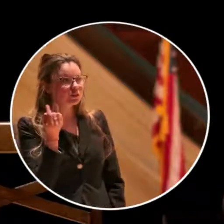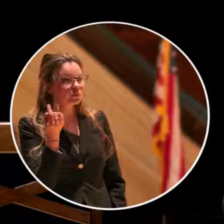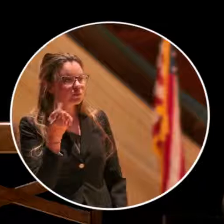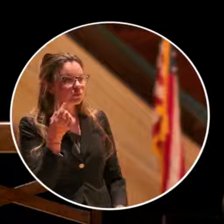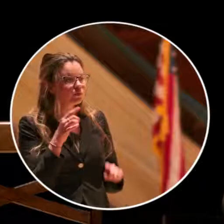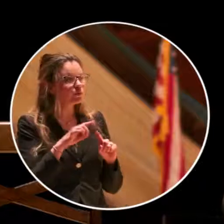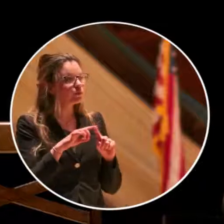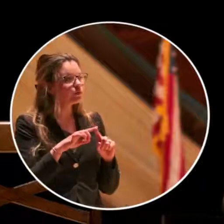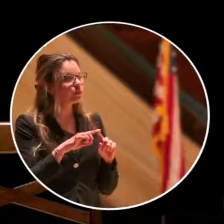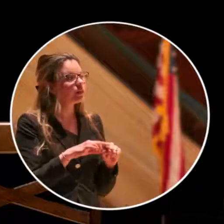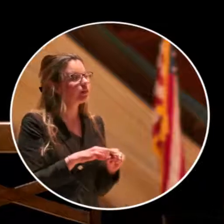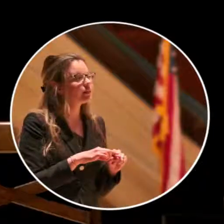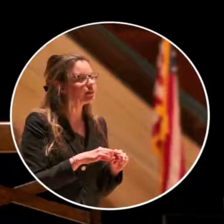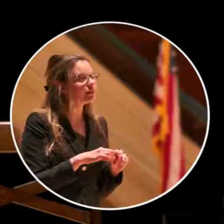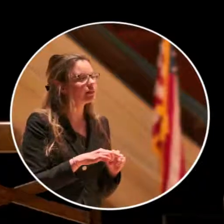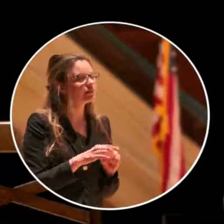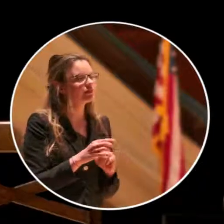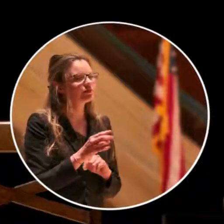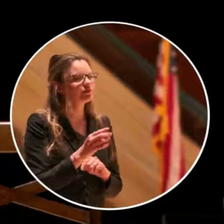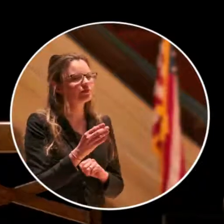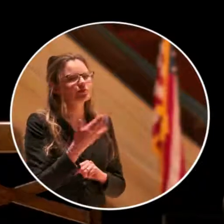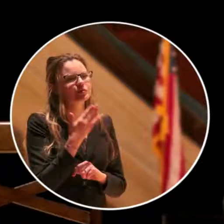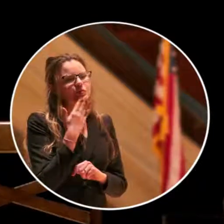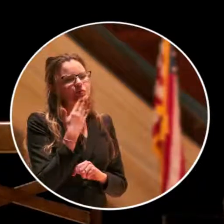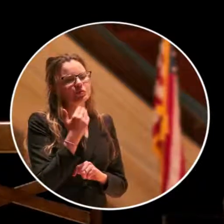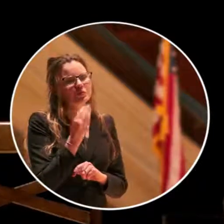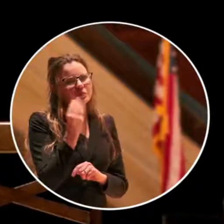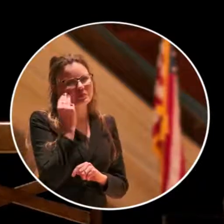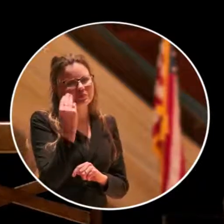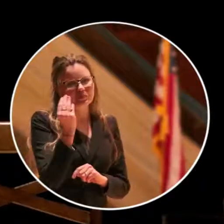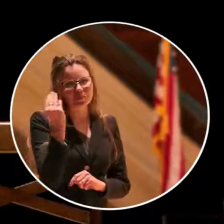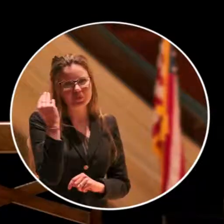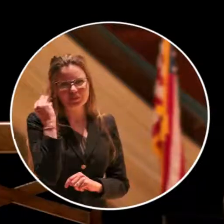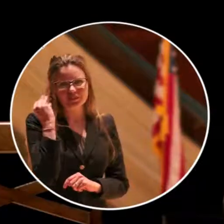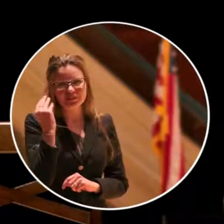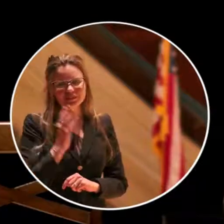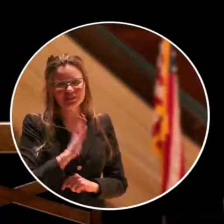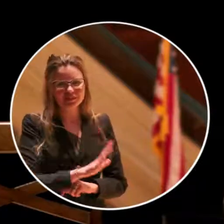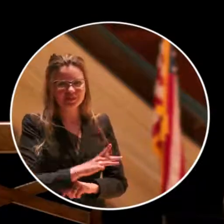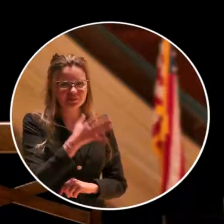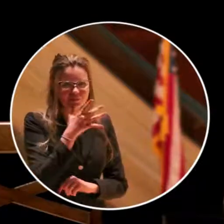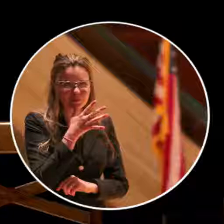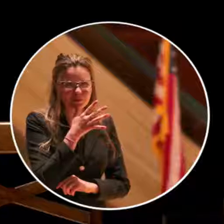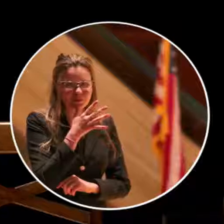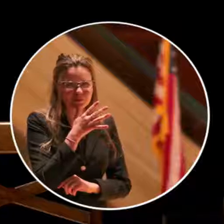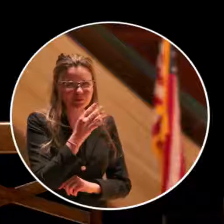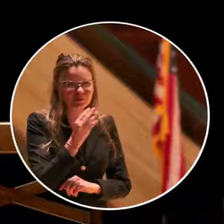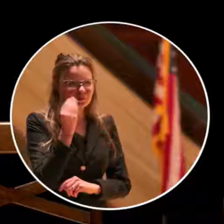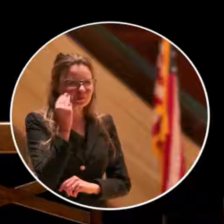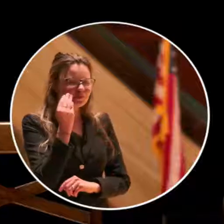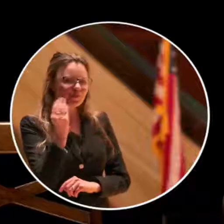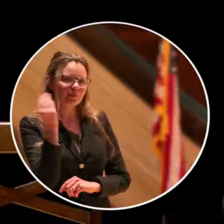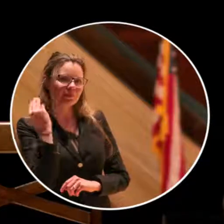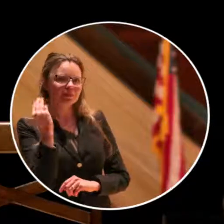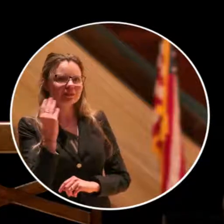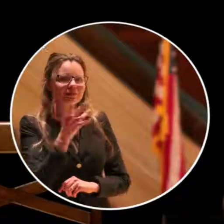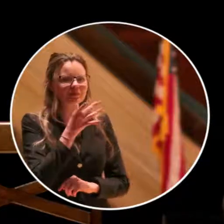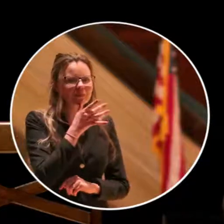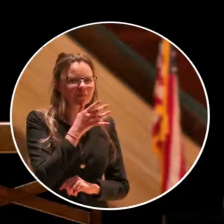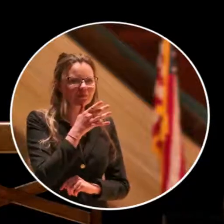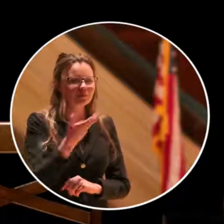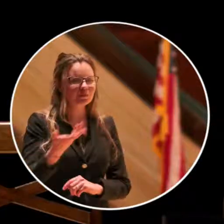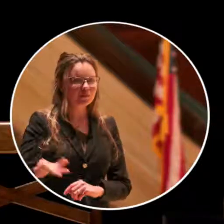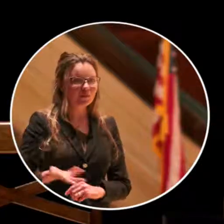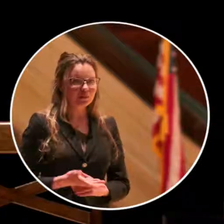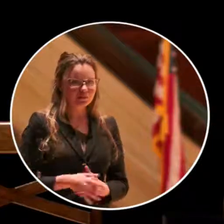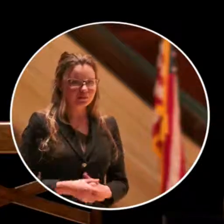relies on the sweetest memories of his mother. With his story, Memories of Mom, please